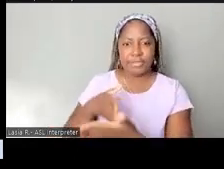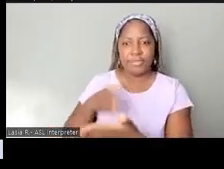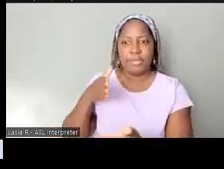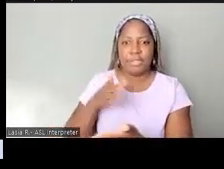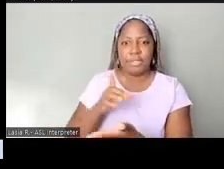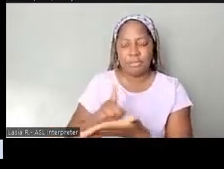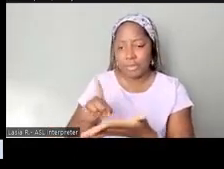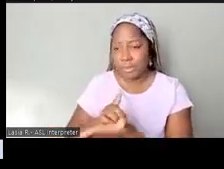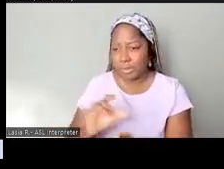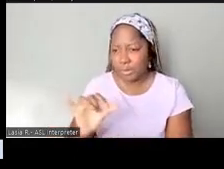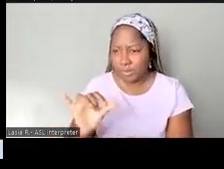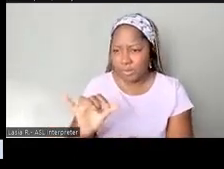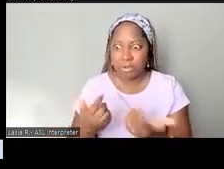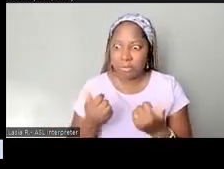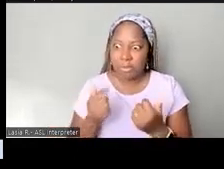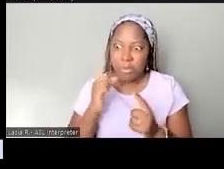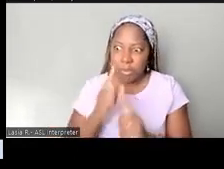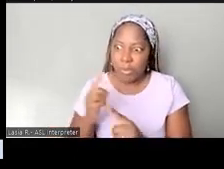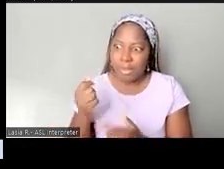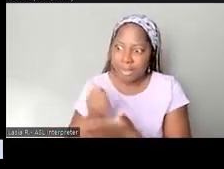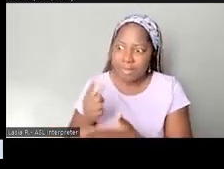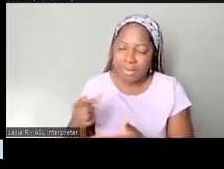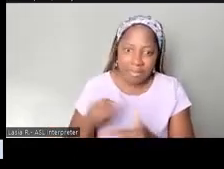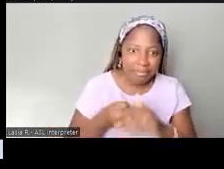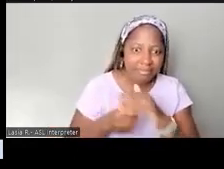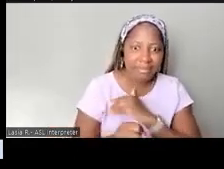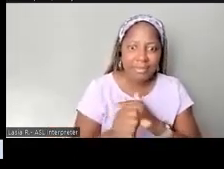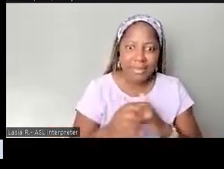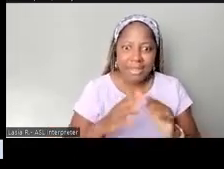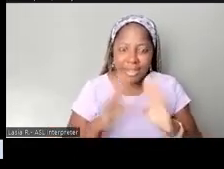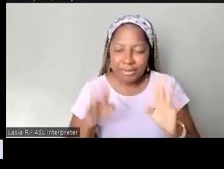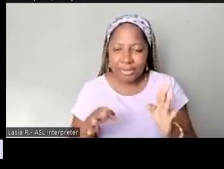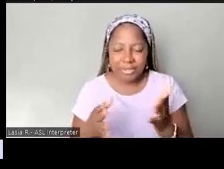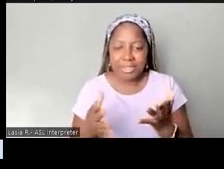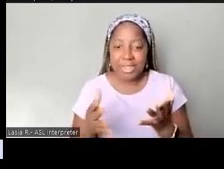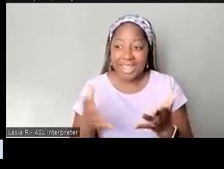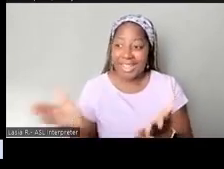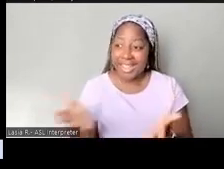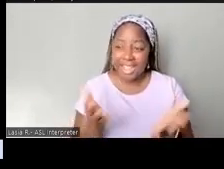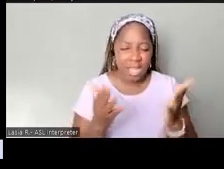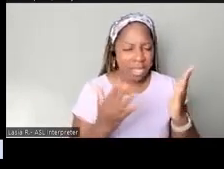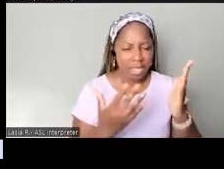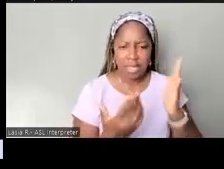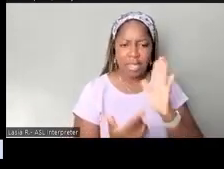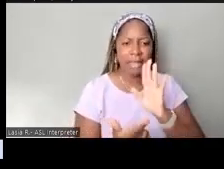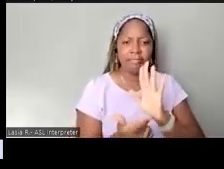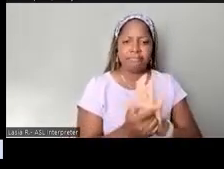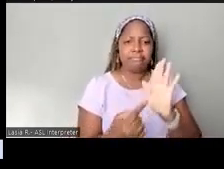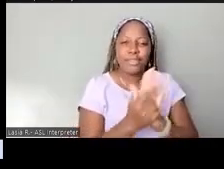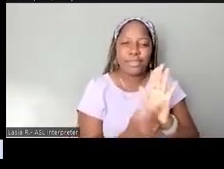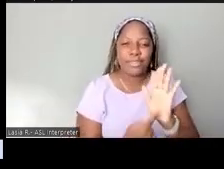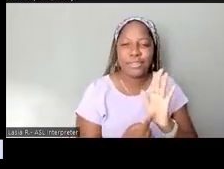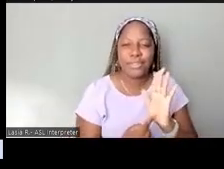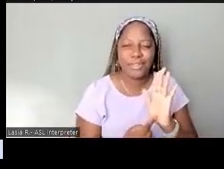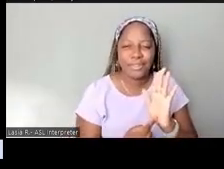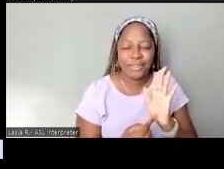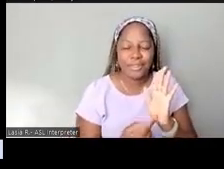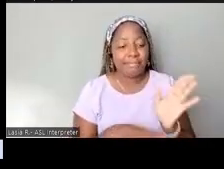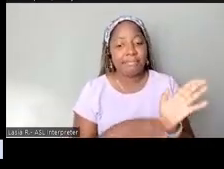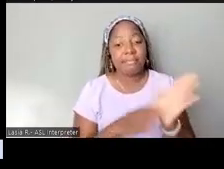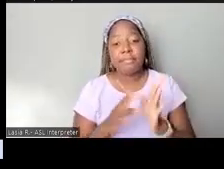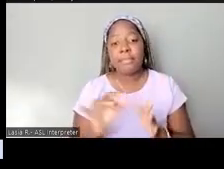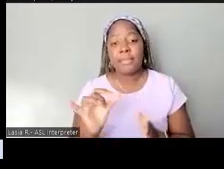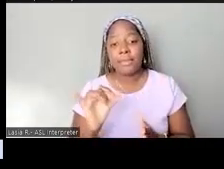youth survivors get into housing, they can be discriminated according to their income if they have a voucher in certain parts of this country. We also